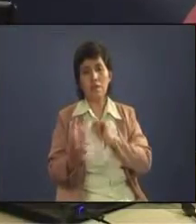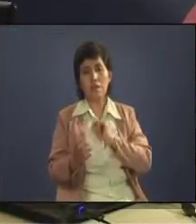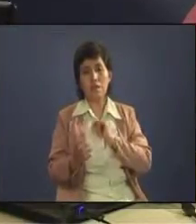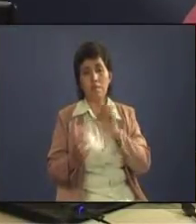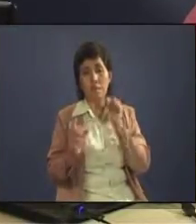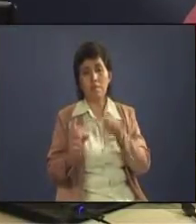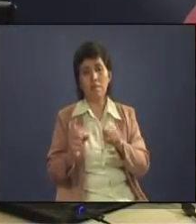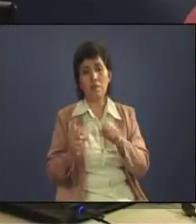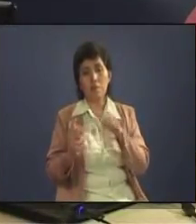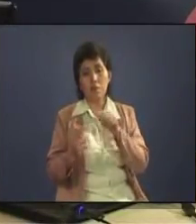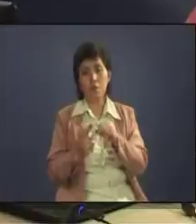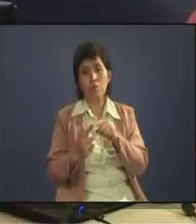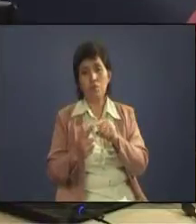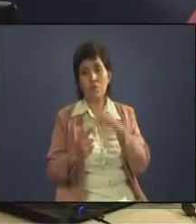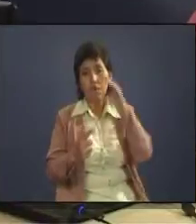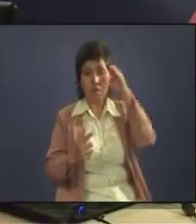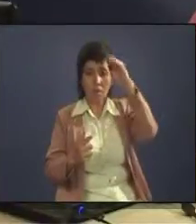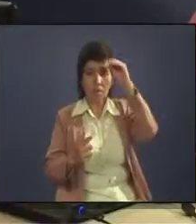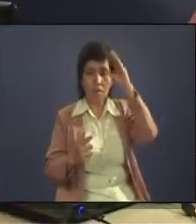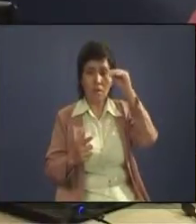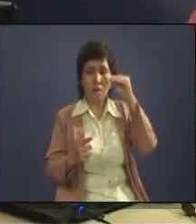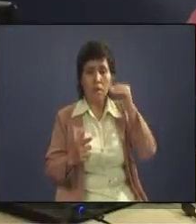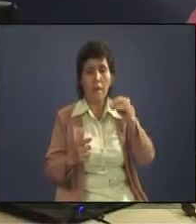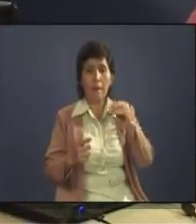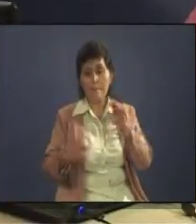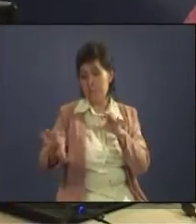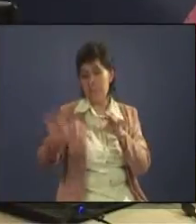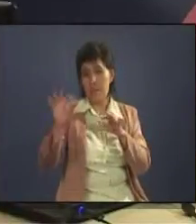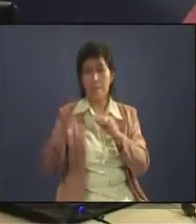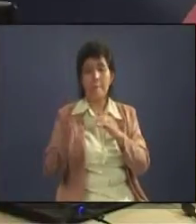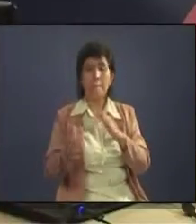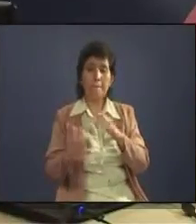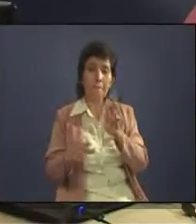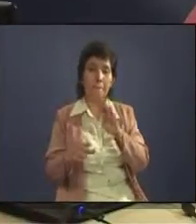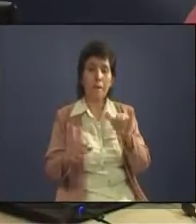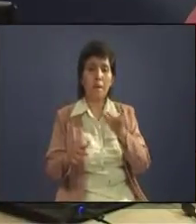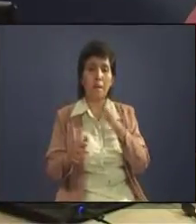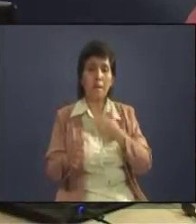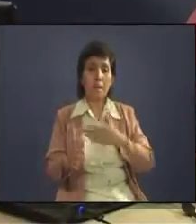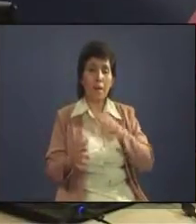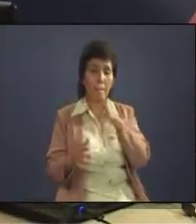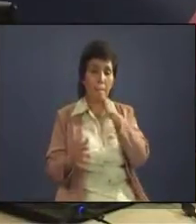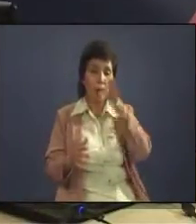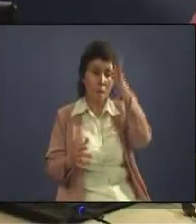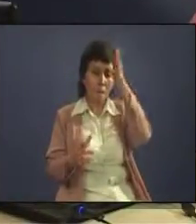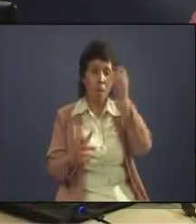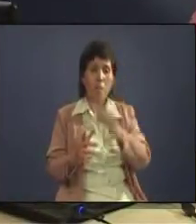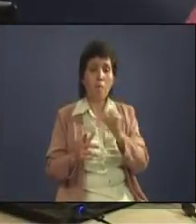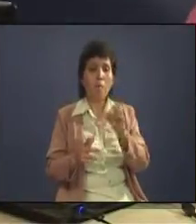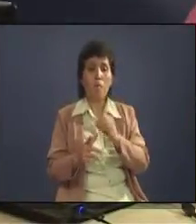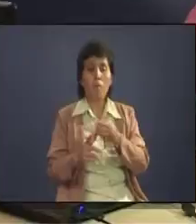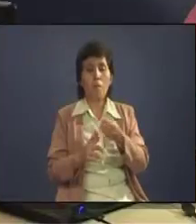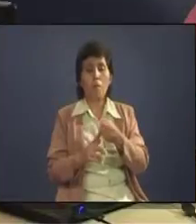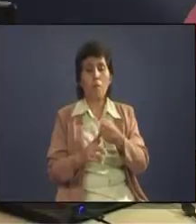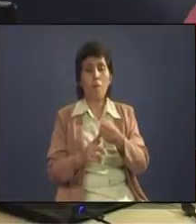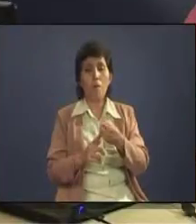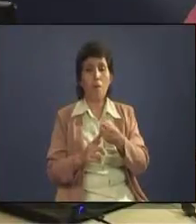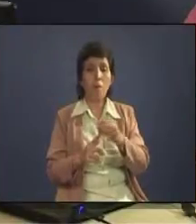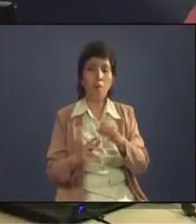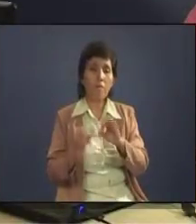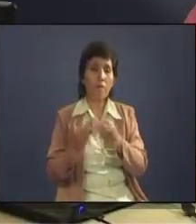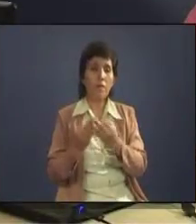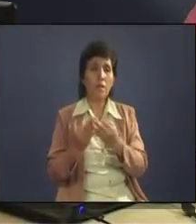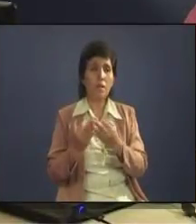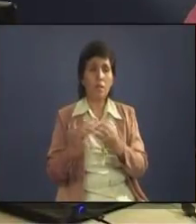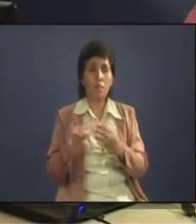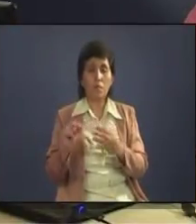be married to a guy being selected by my mom and dad. Okay, okay, yes. Now just now I say